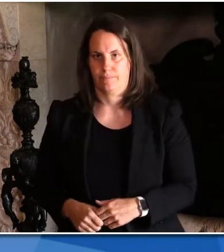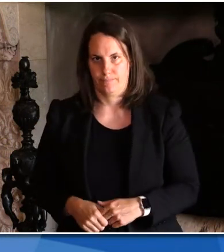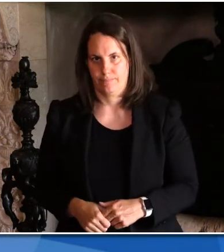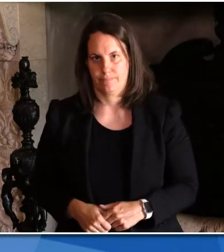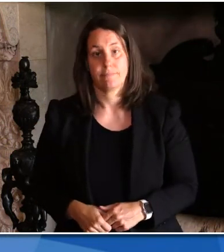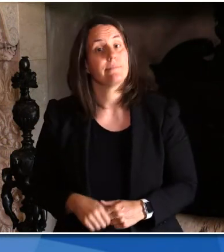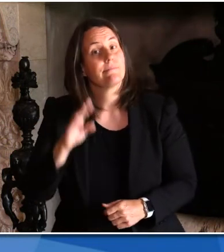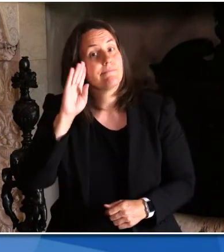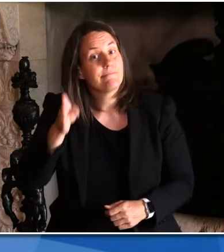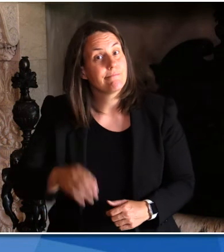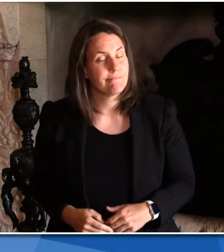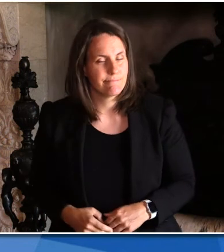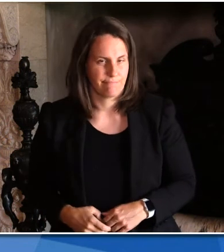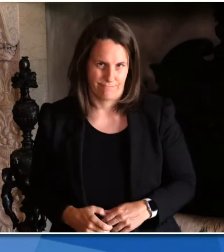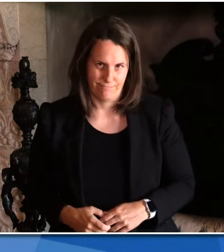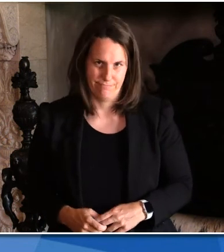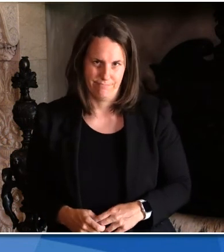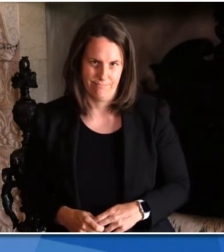Hi.